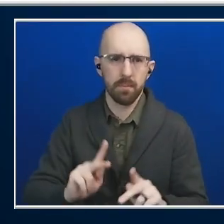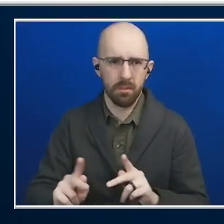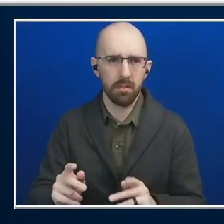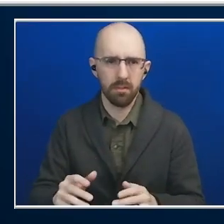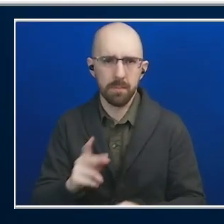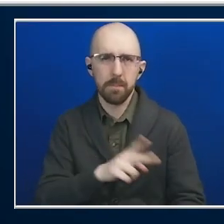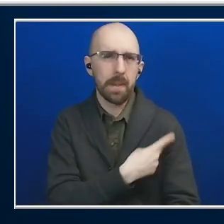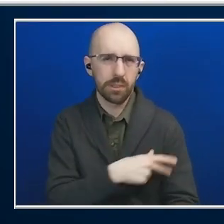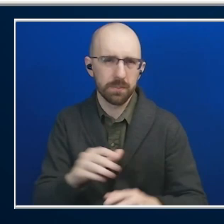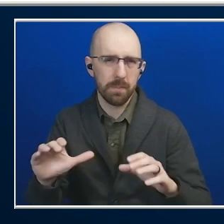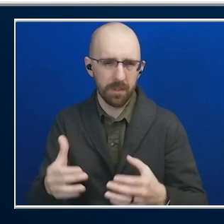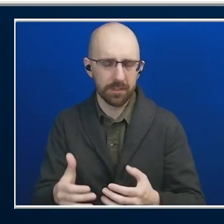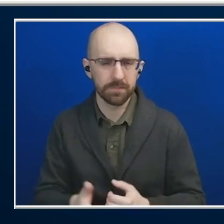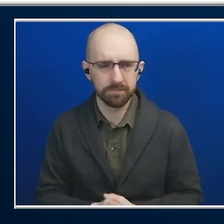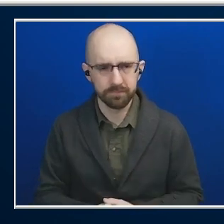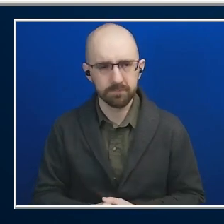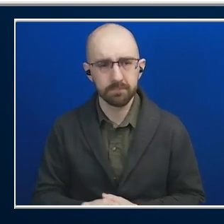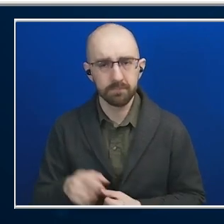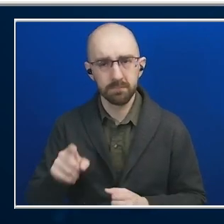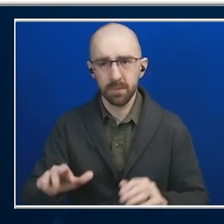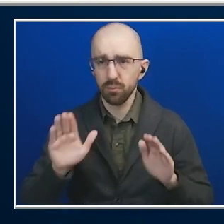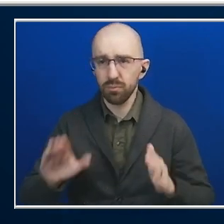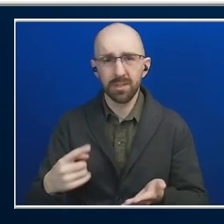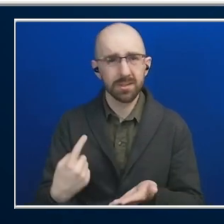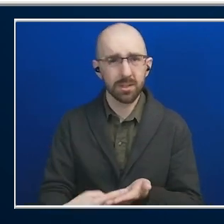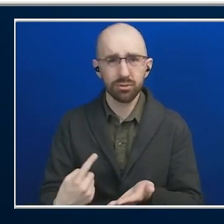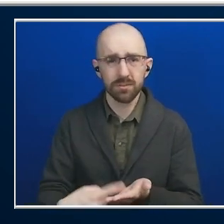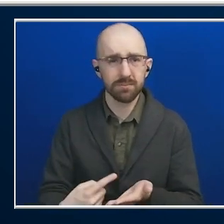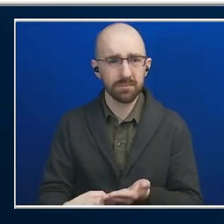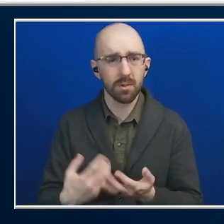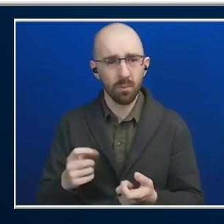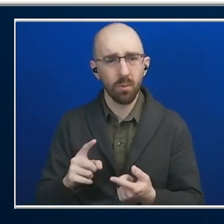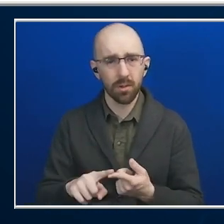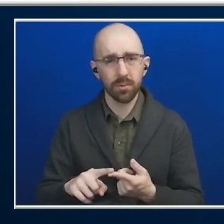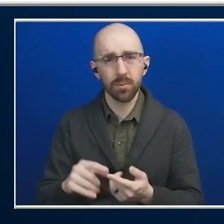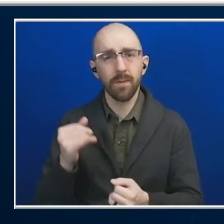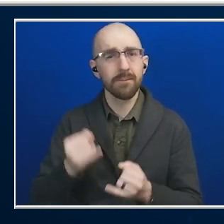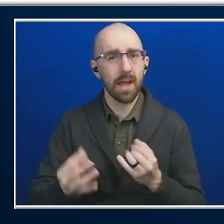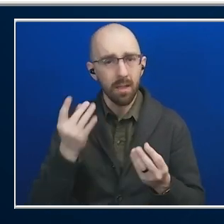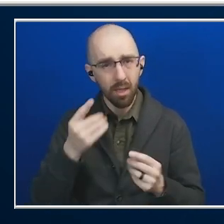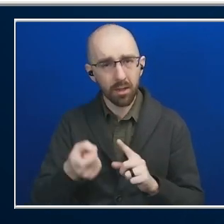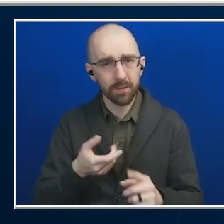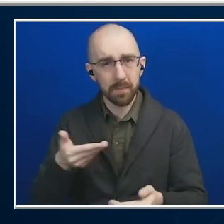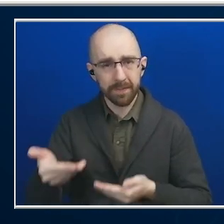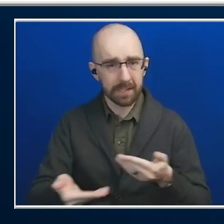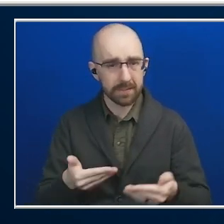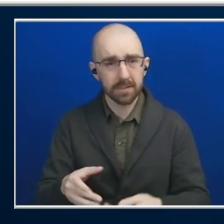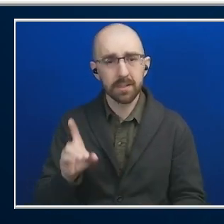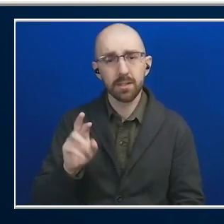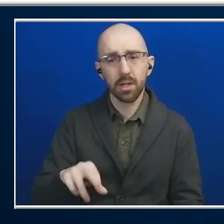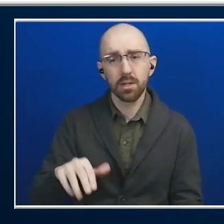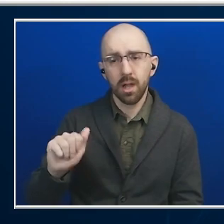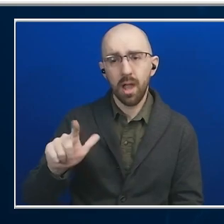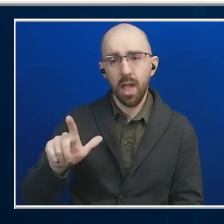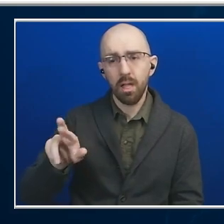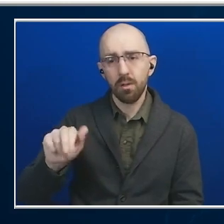Well, this has been a great discussion. We want to get some final thoughts from our guests. Dr. Al-Rajabi, you want to kick us off?